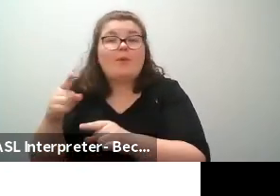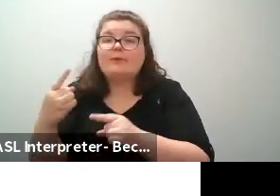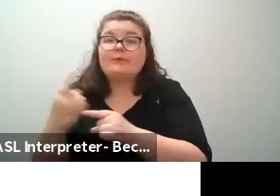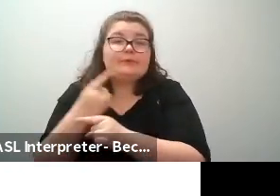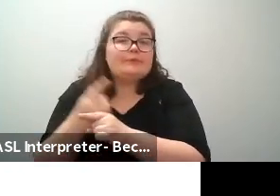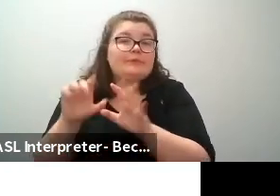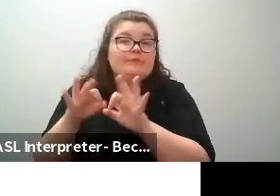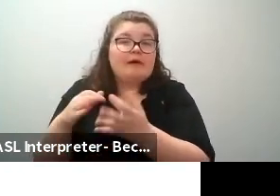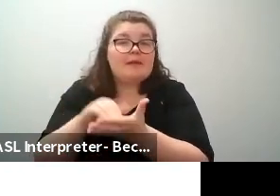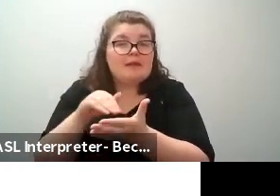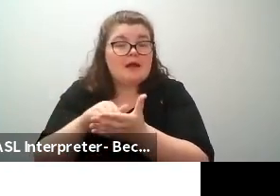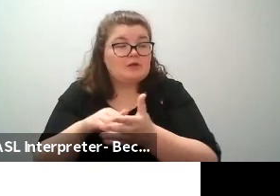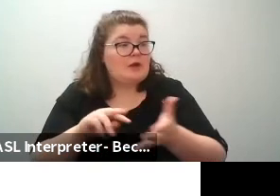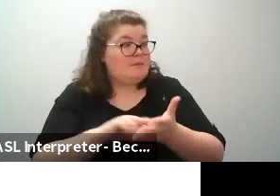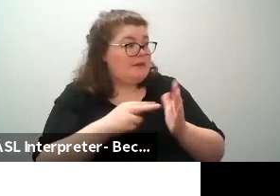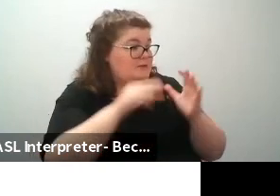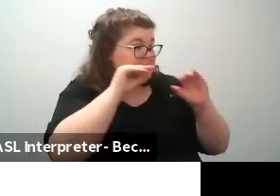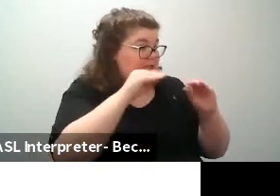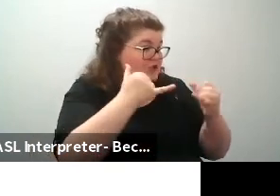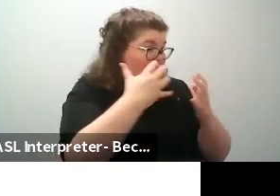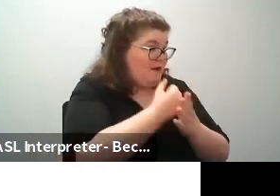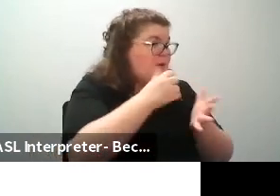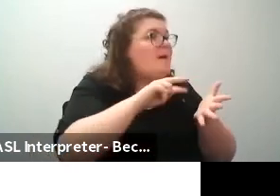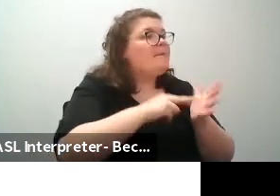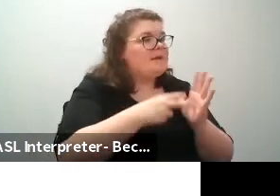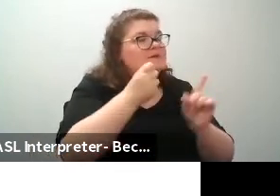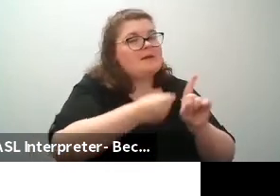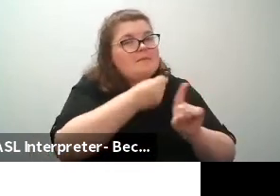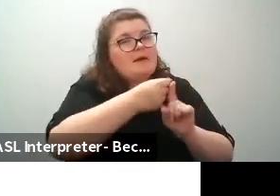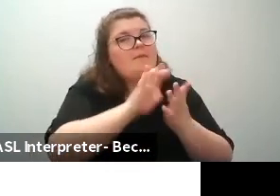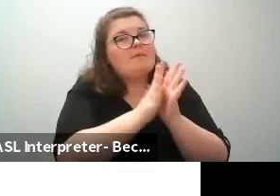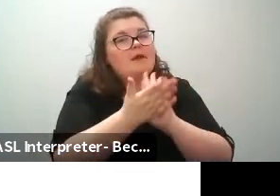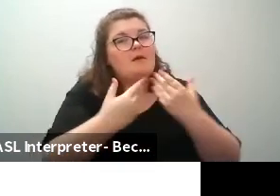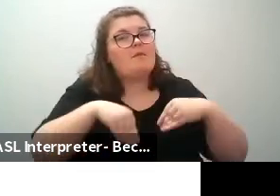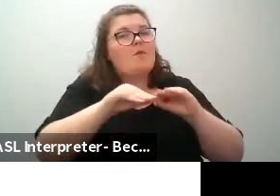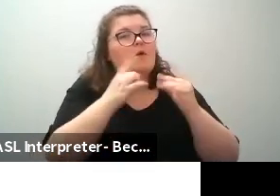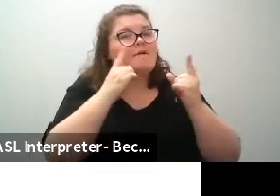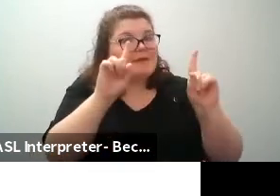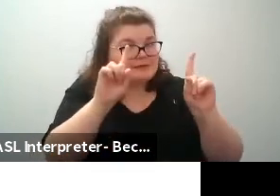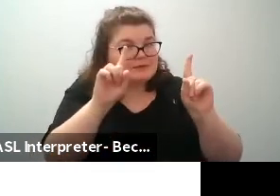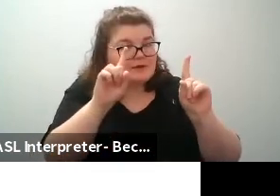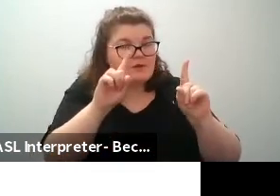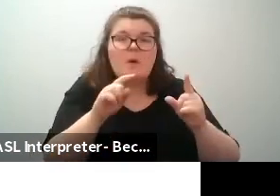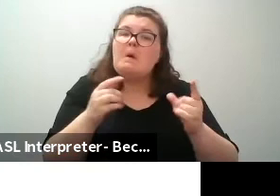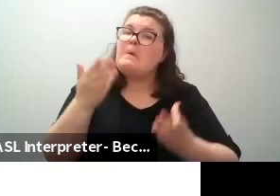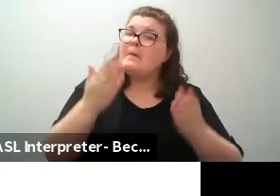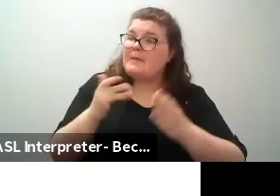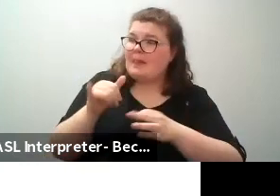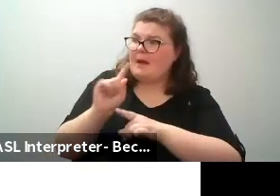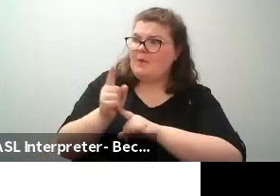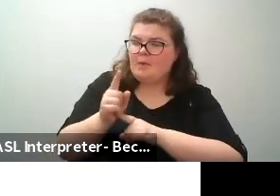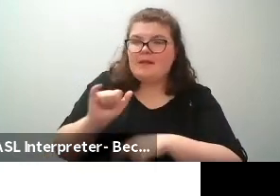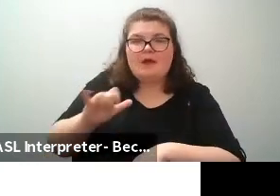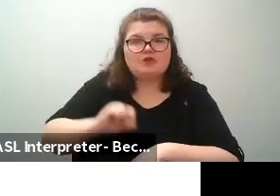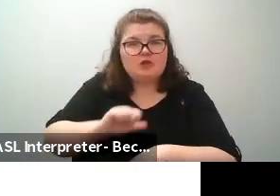And so we may be reaching that population, and that's why it's so effective, or perhaps because it's very salient to them at that time because their child